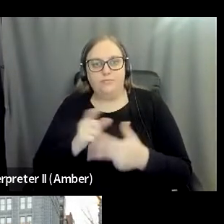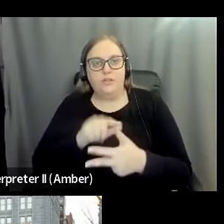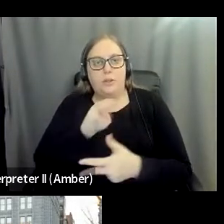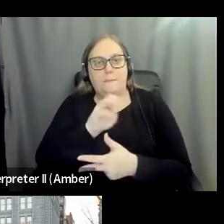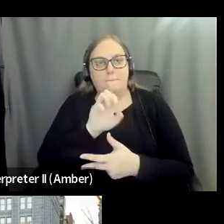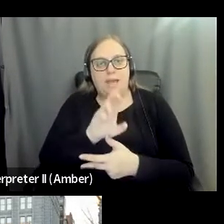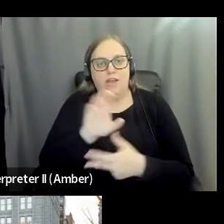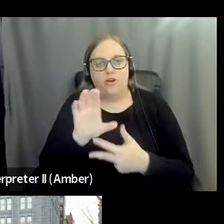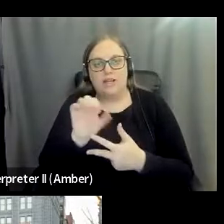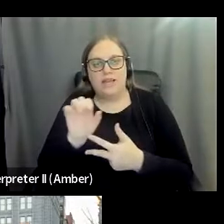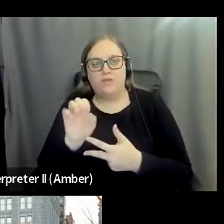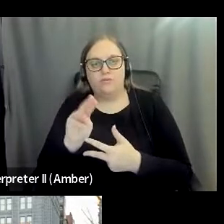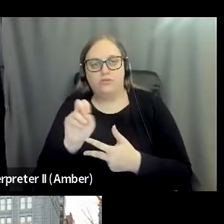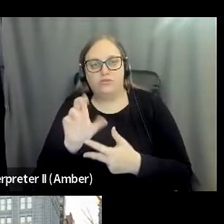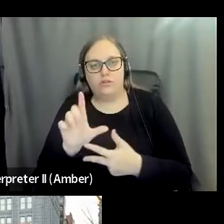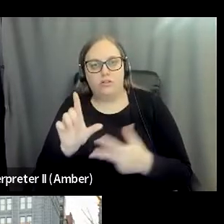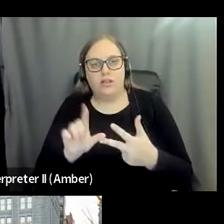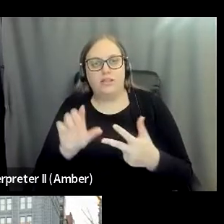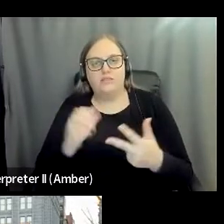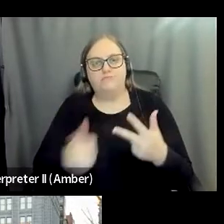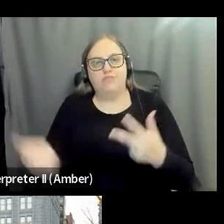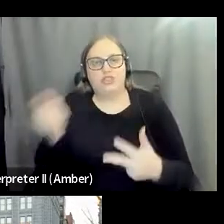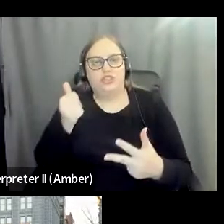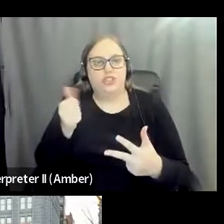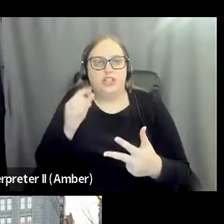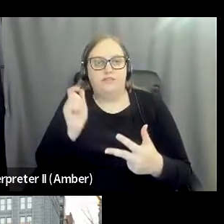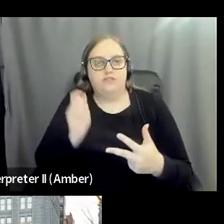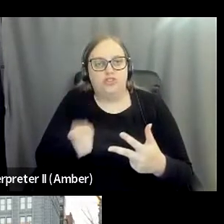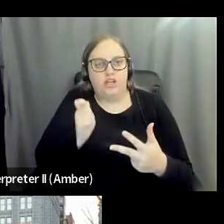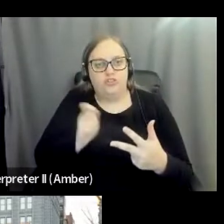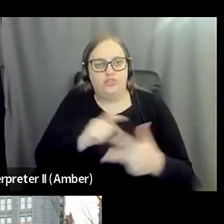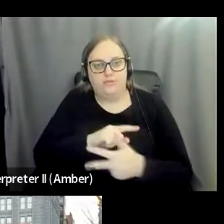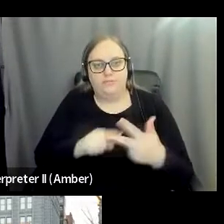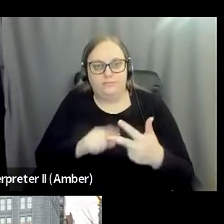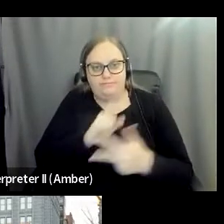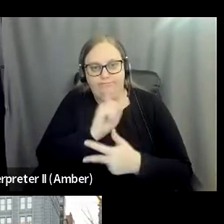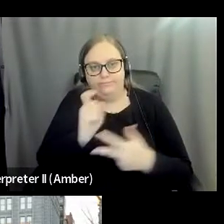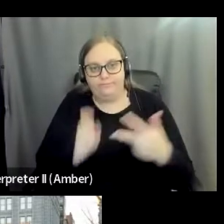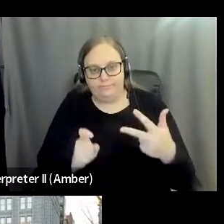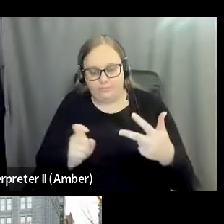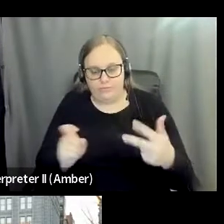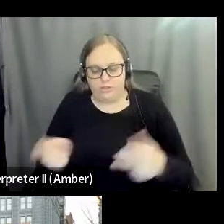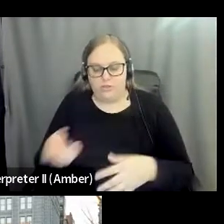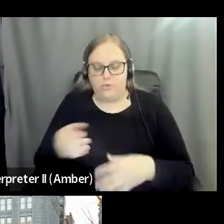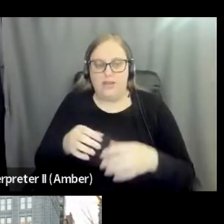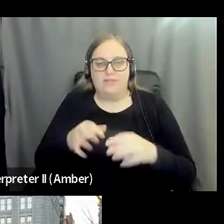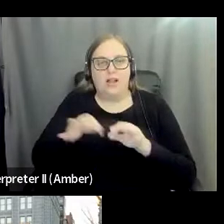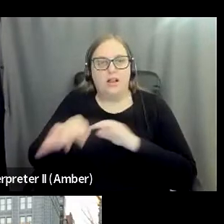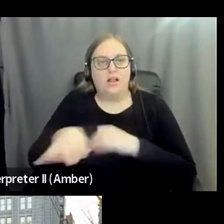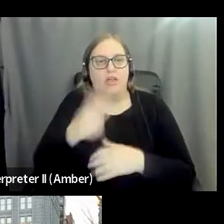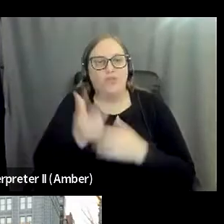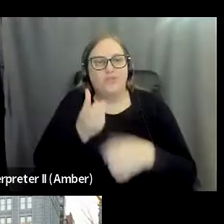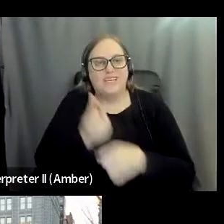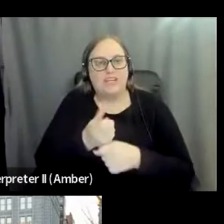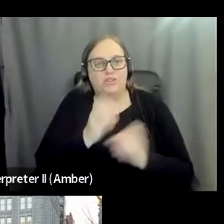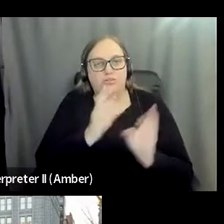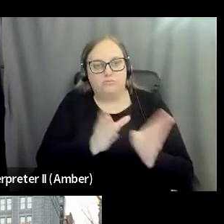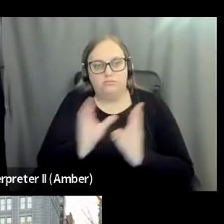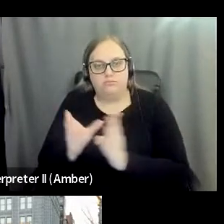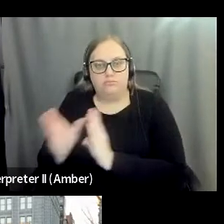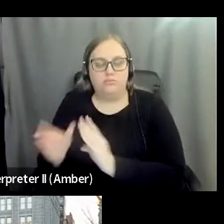council, and the chief judge of the Superior Court. The voting members serve staggered 3-year terms, and they select